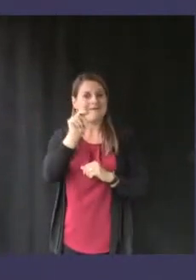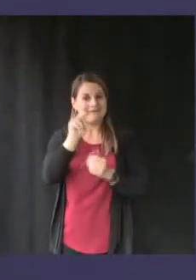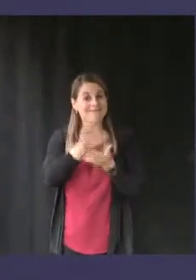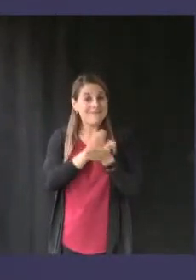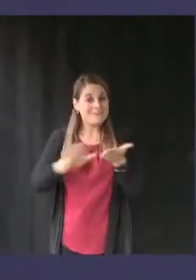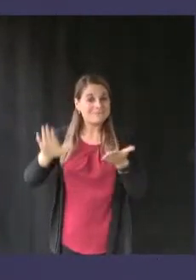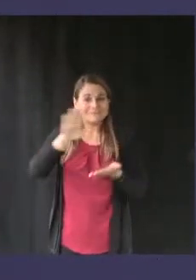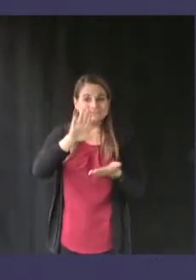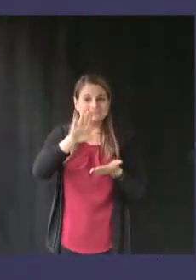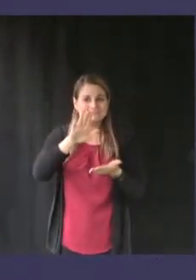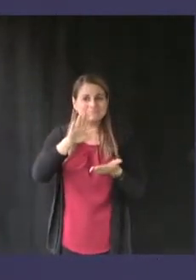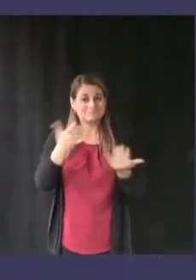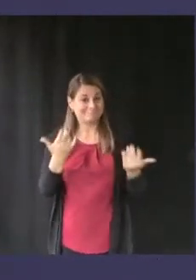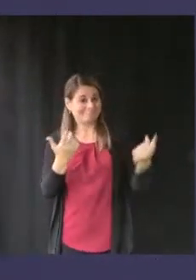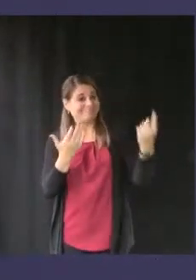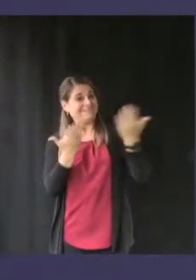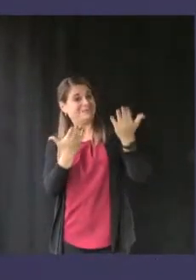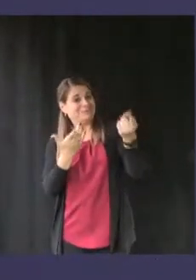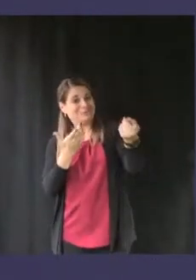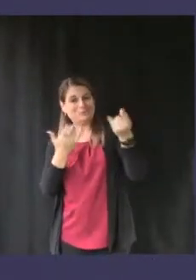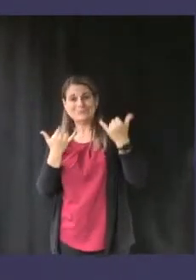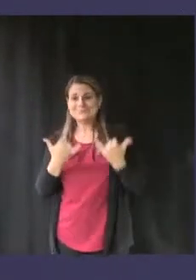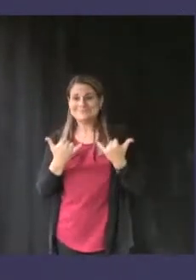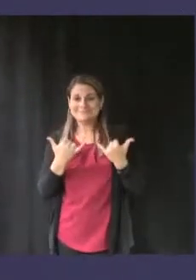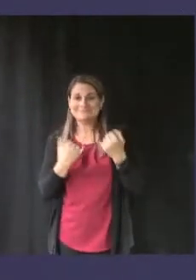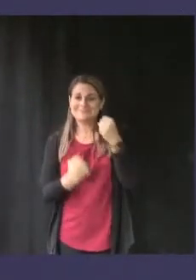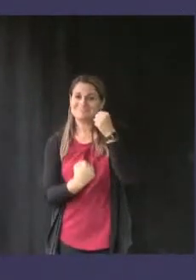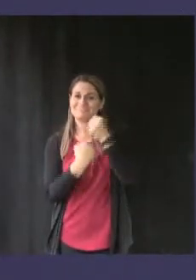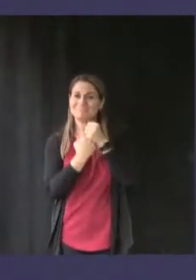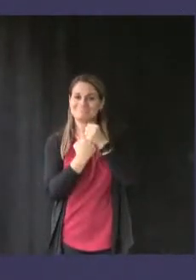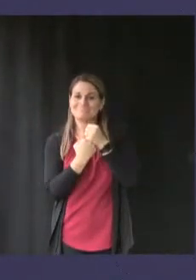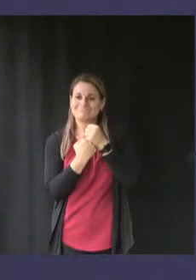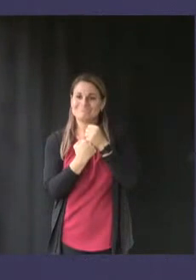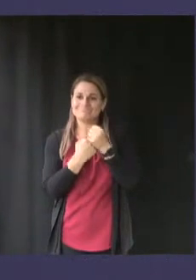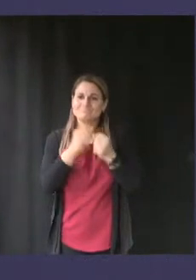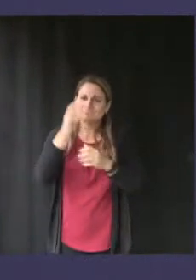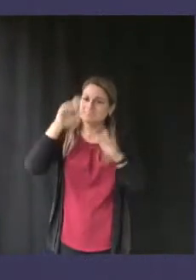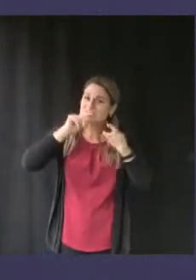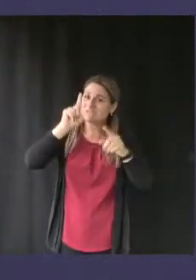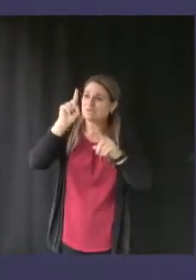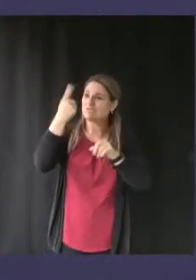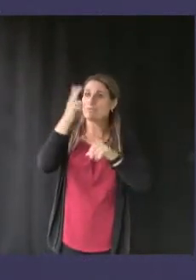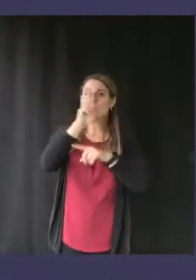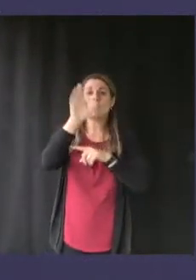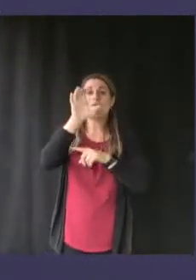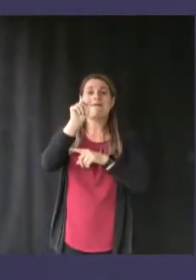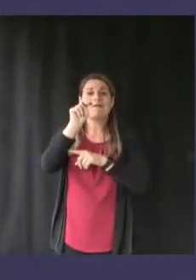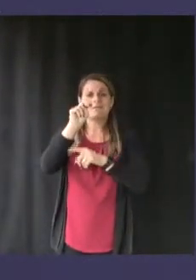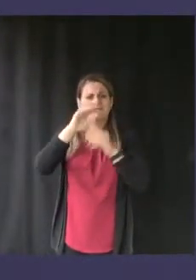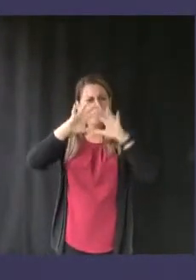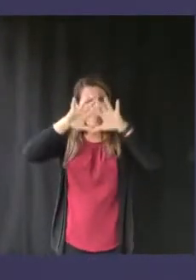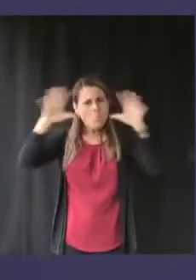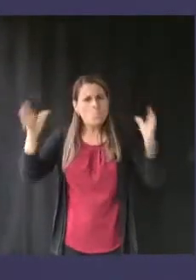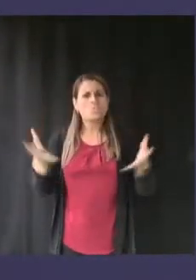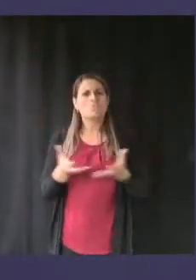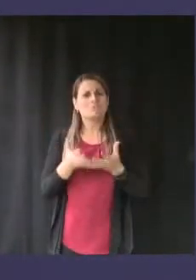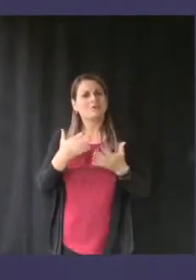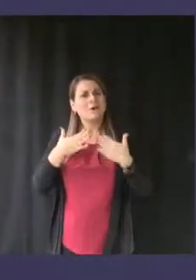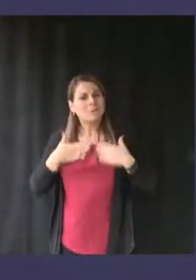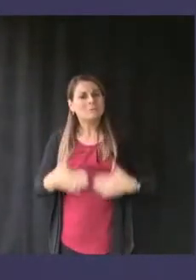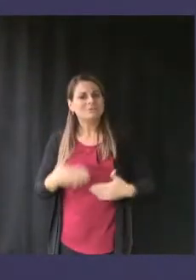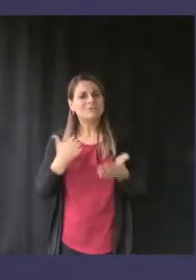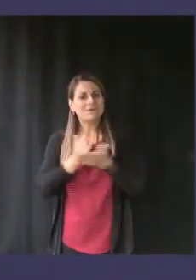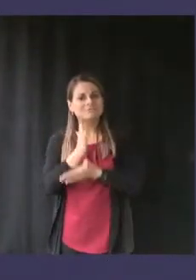today indicates, a supporter of the universal cause of human rights. Please join me in welcoming Governor